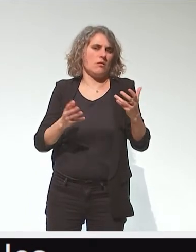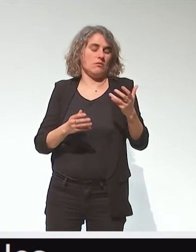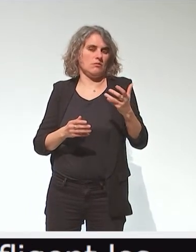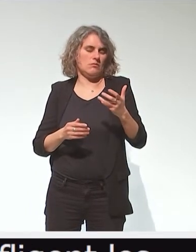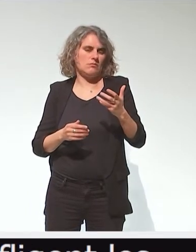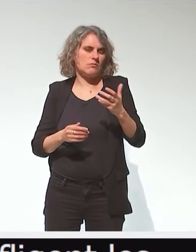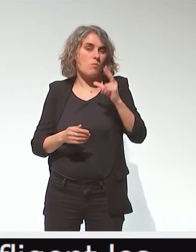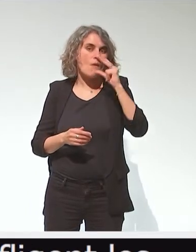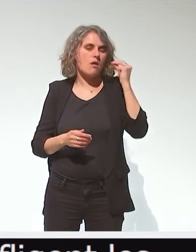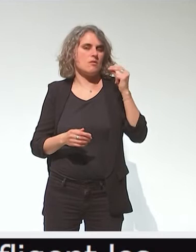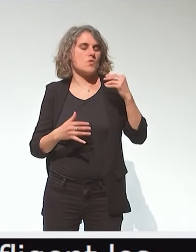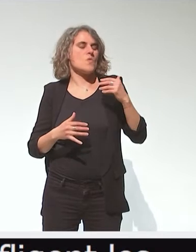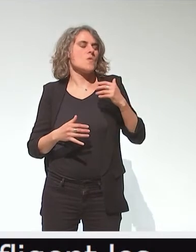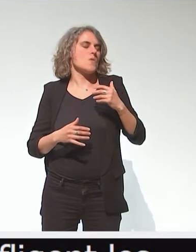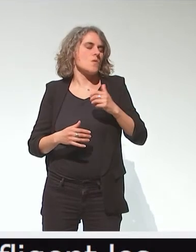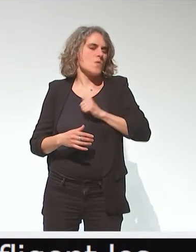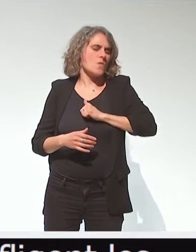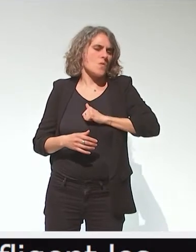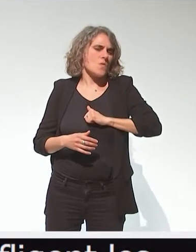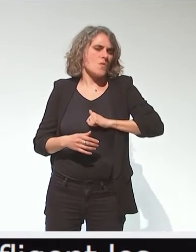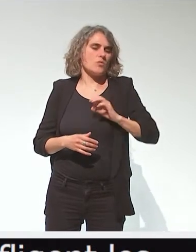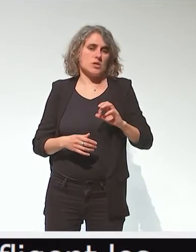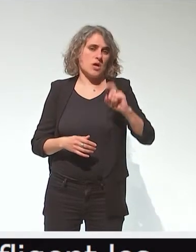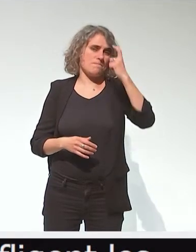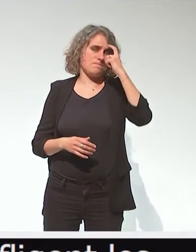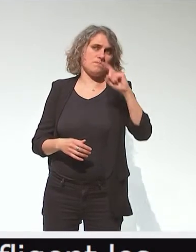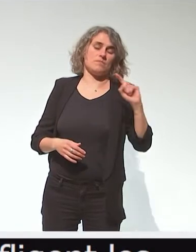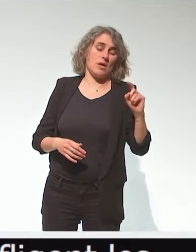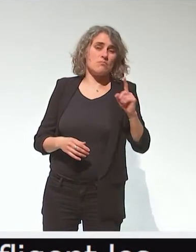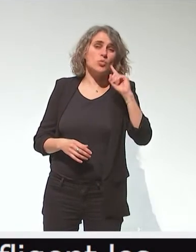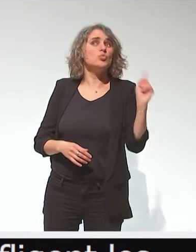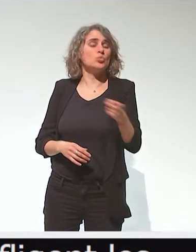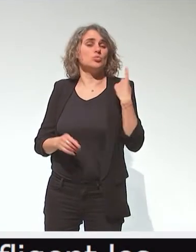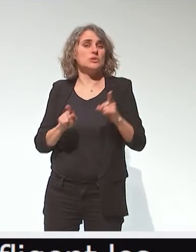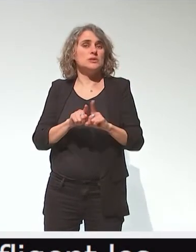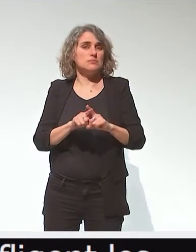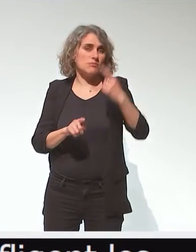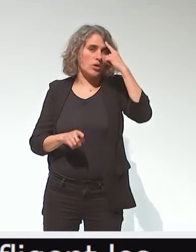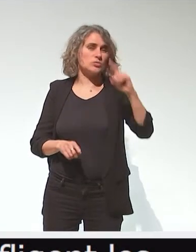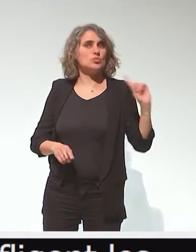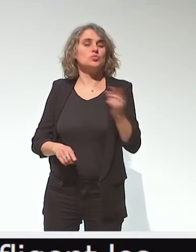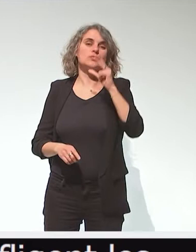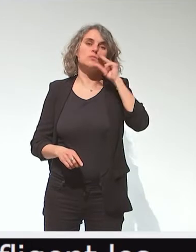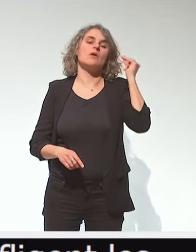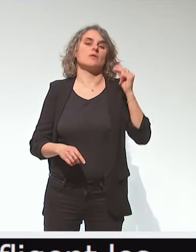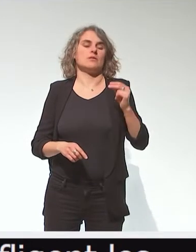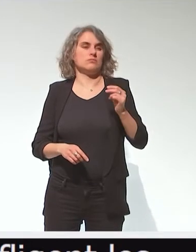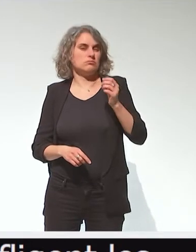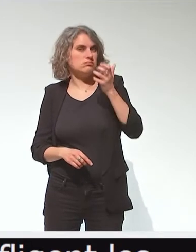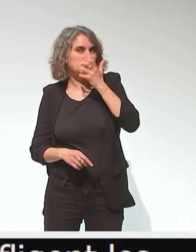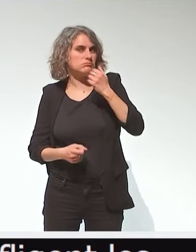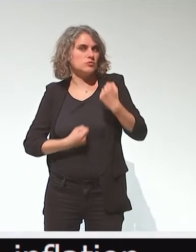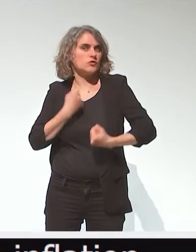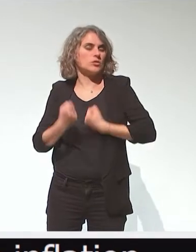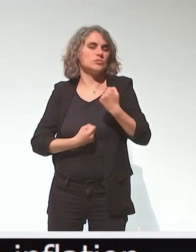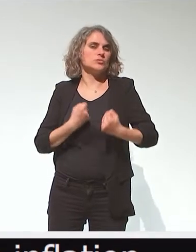people in Ukraine, but also by every one of us in our countries. We cannot think that they